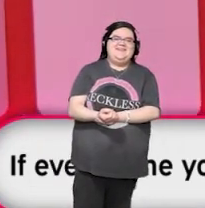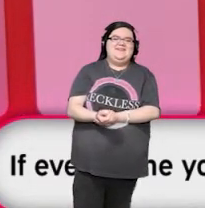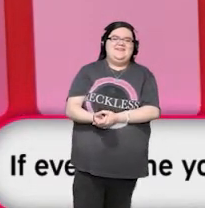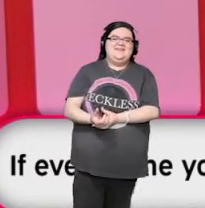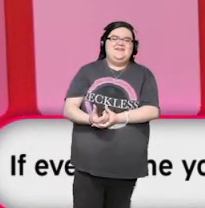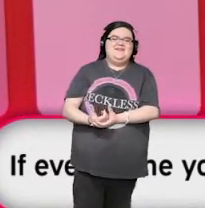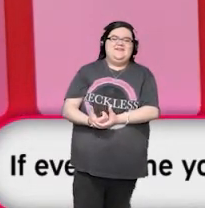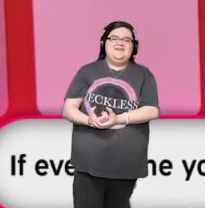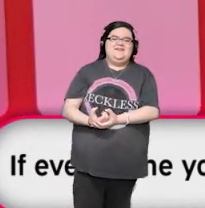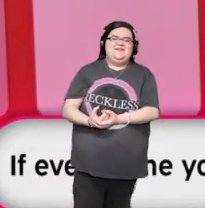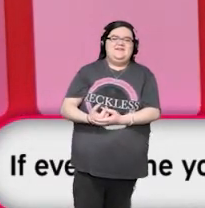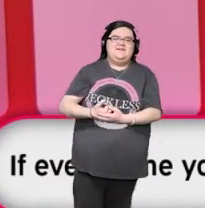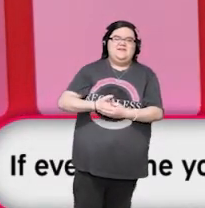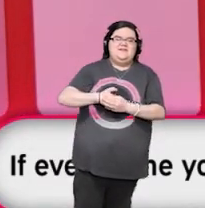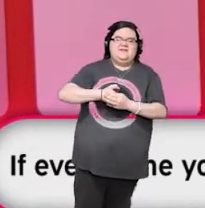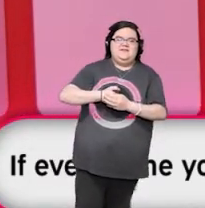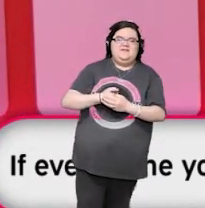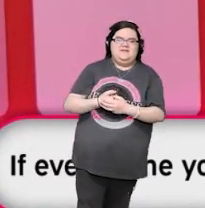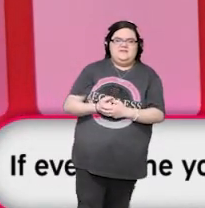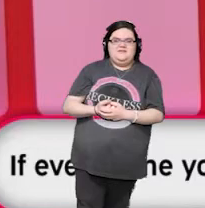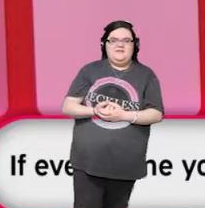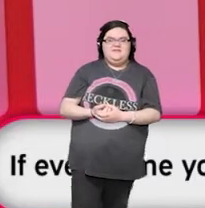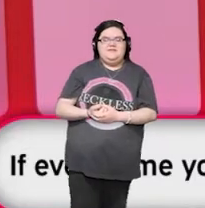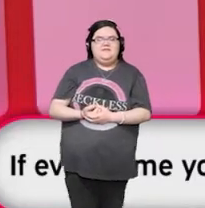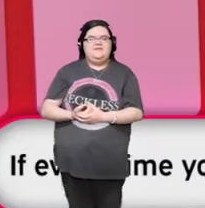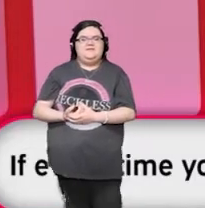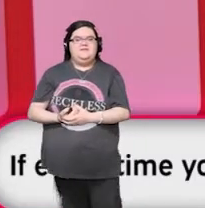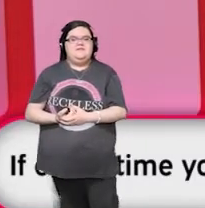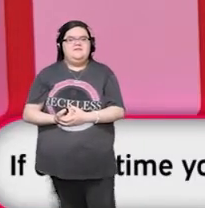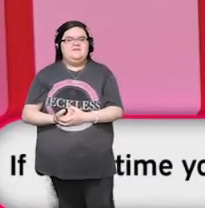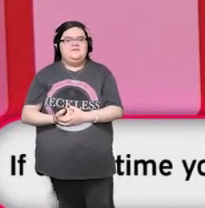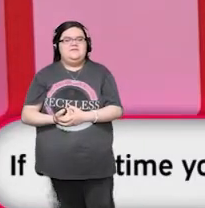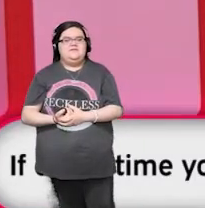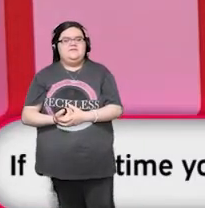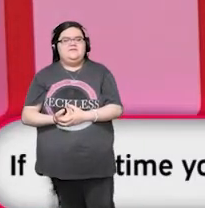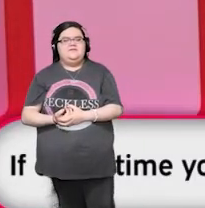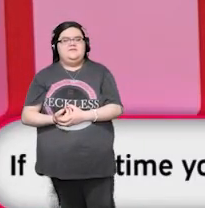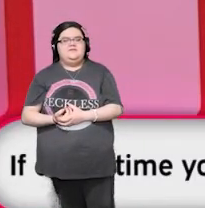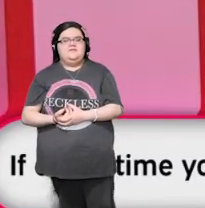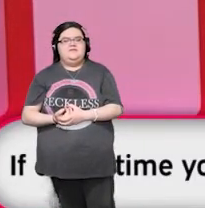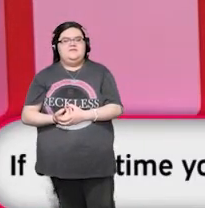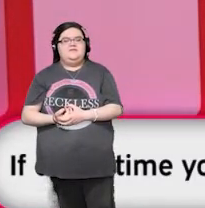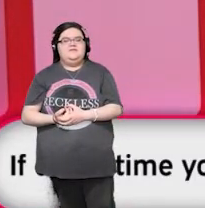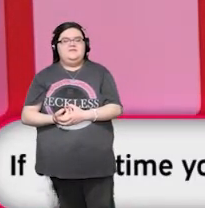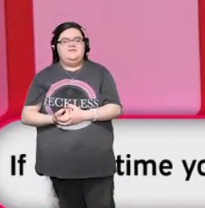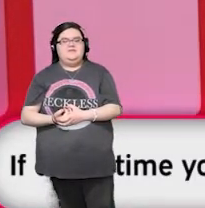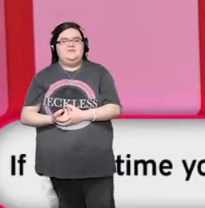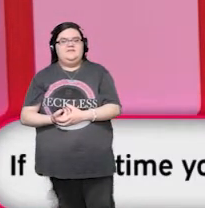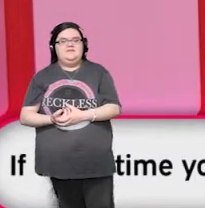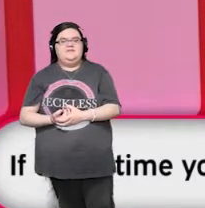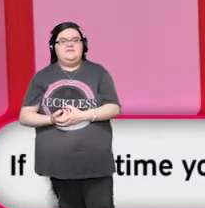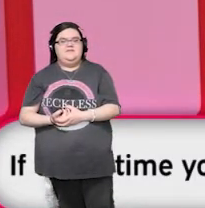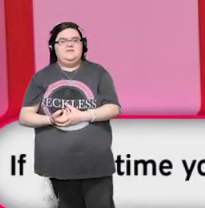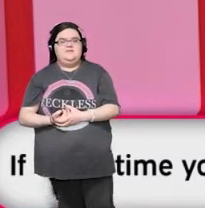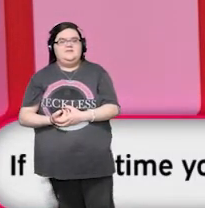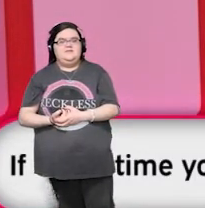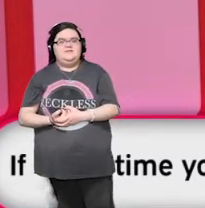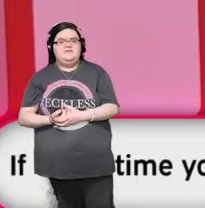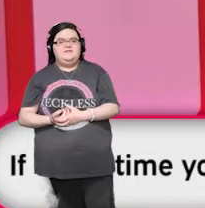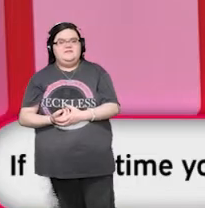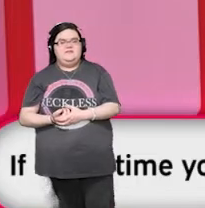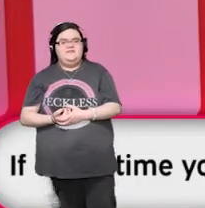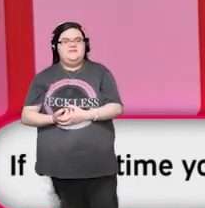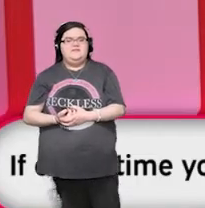Go hard, by the way. I'll go Beethoven. Beethoven. Interstellar soundtrack. Oh, Inception. No, I want